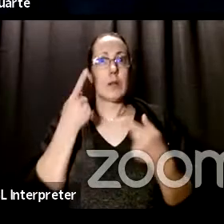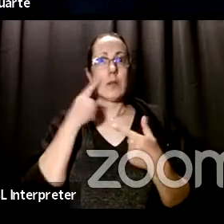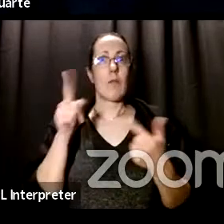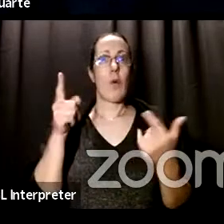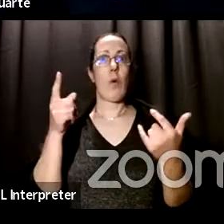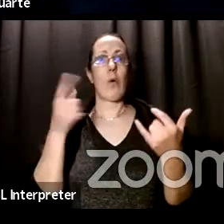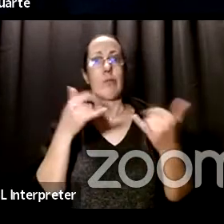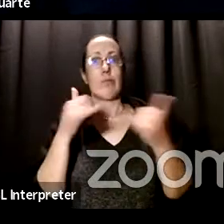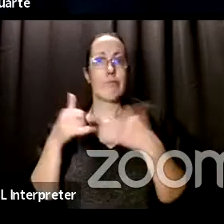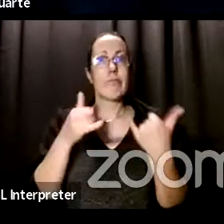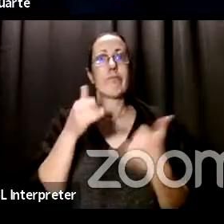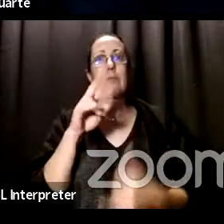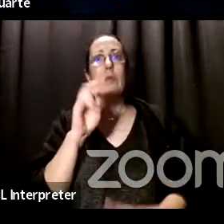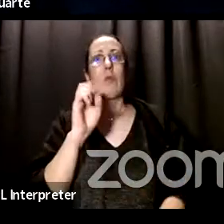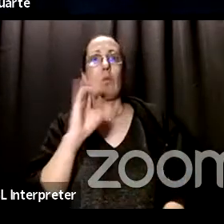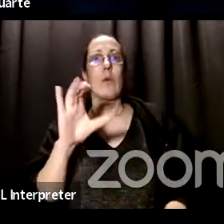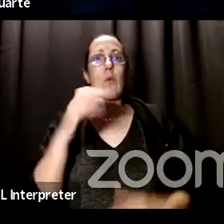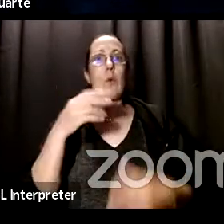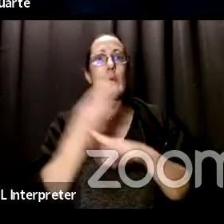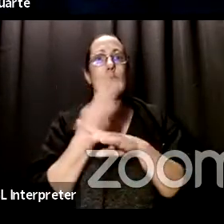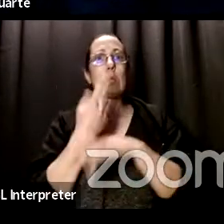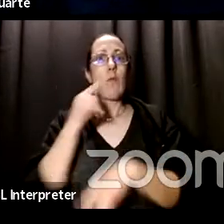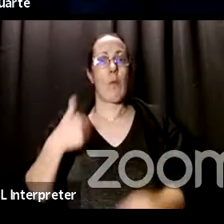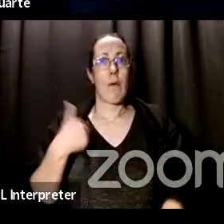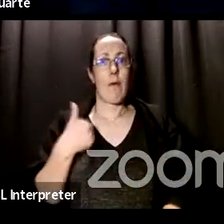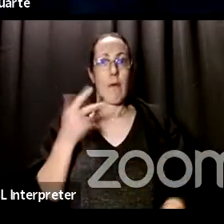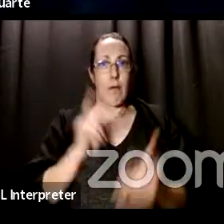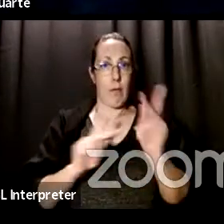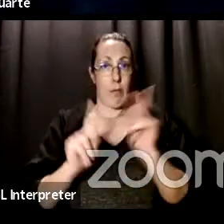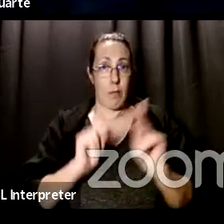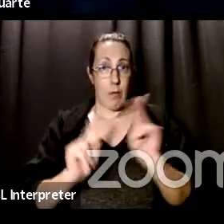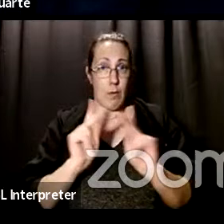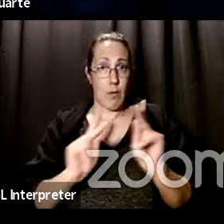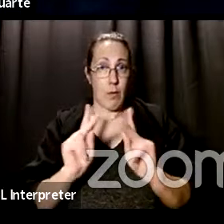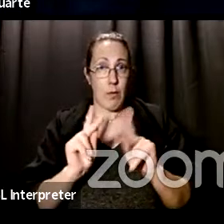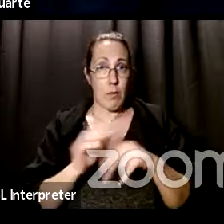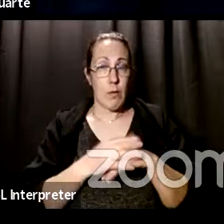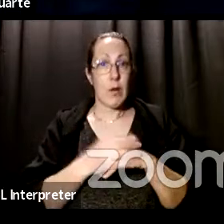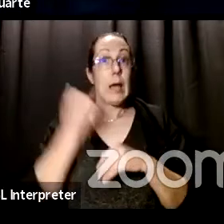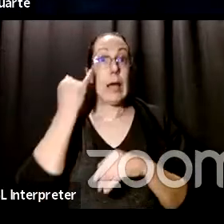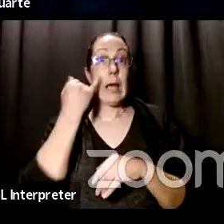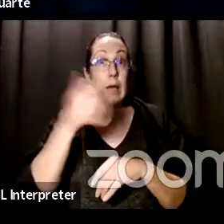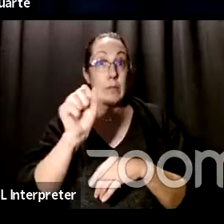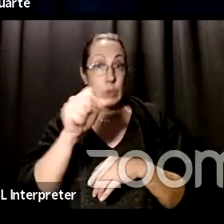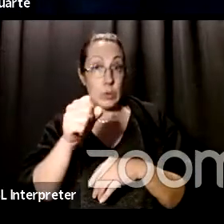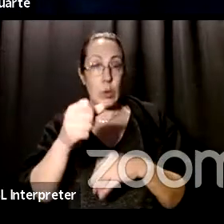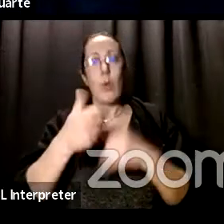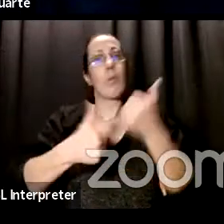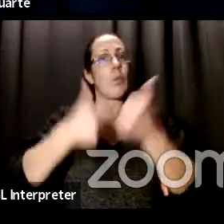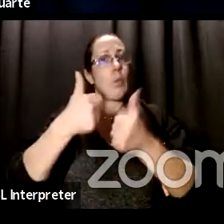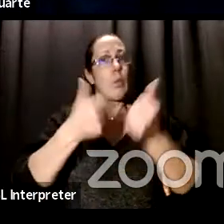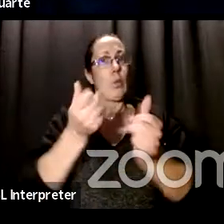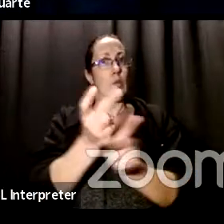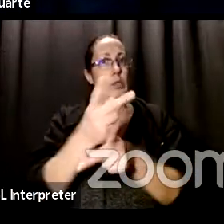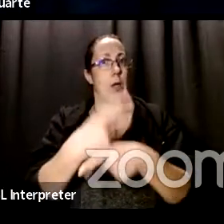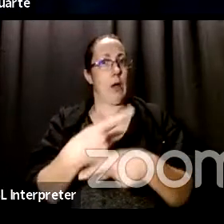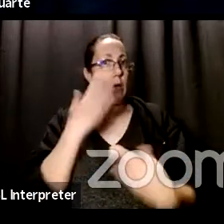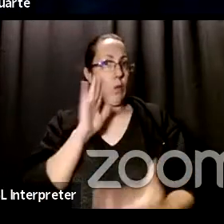recreational uses for young people? And if so, what kind?